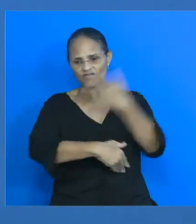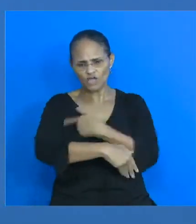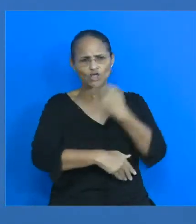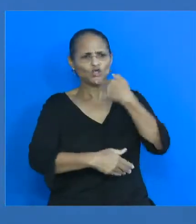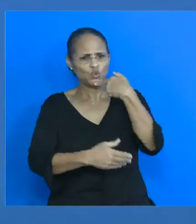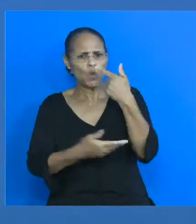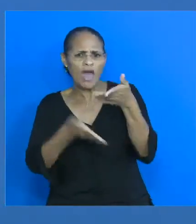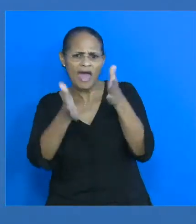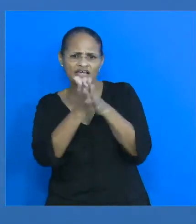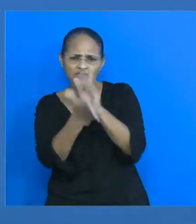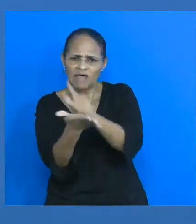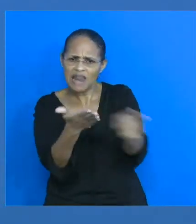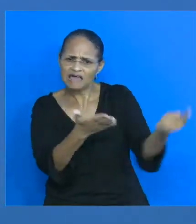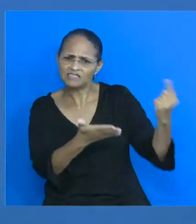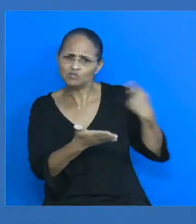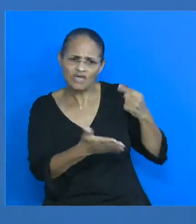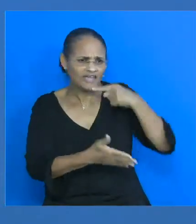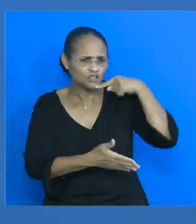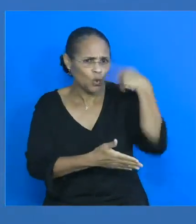week. Good luck.